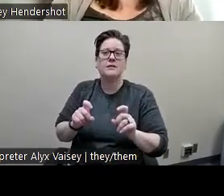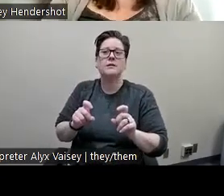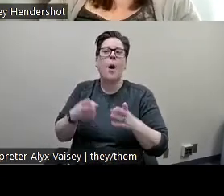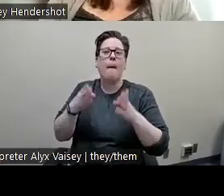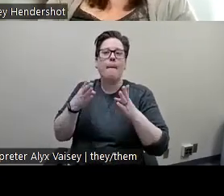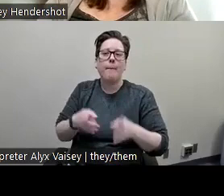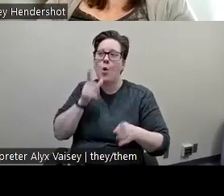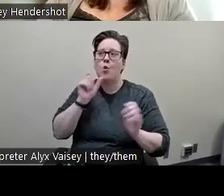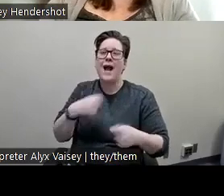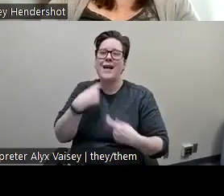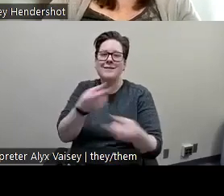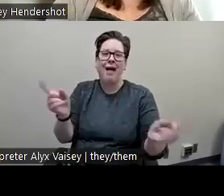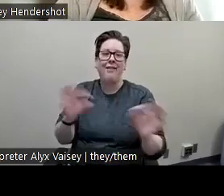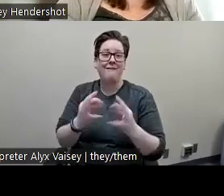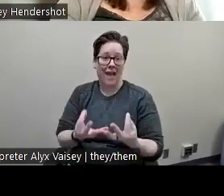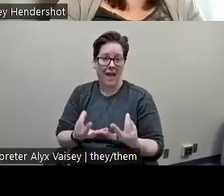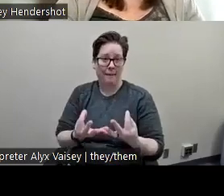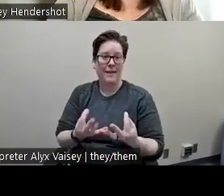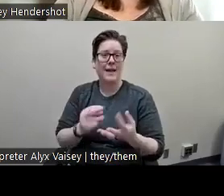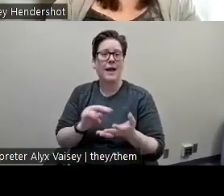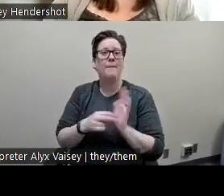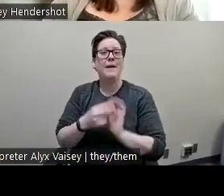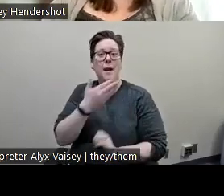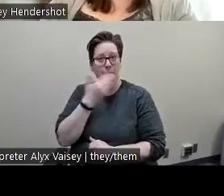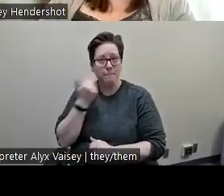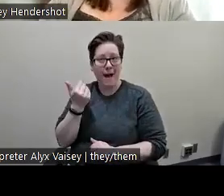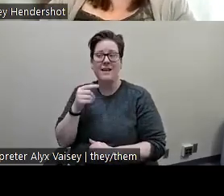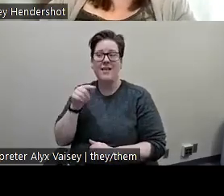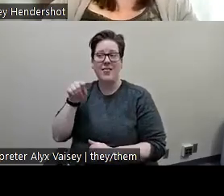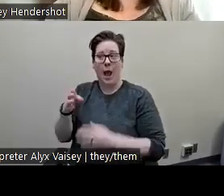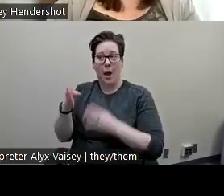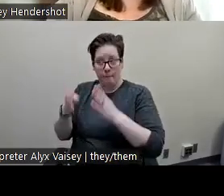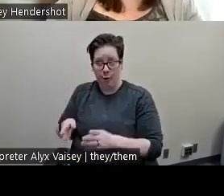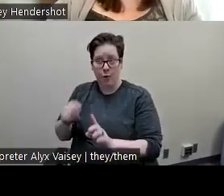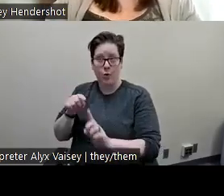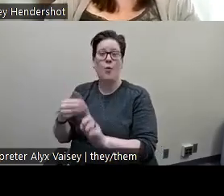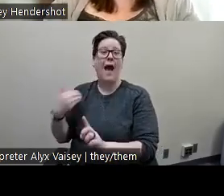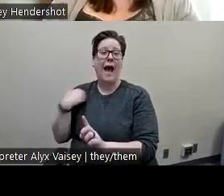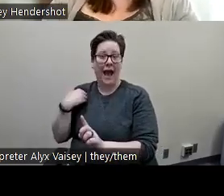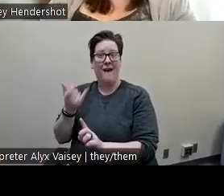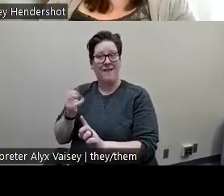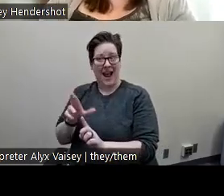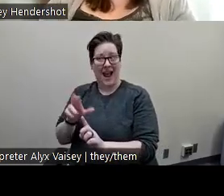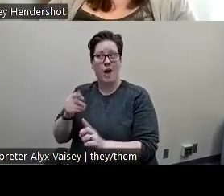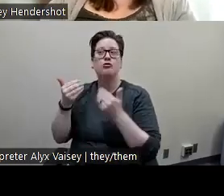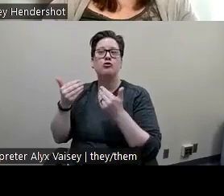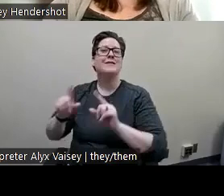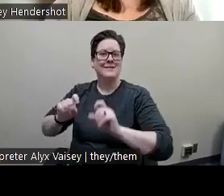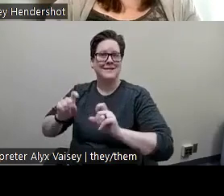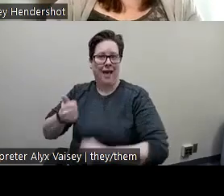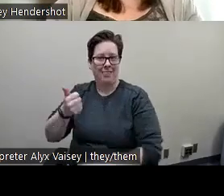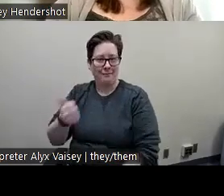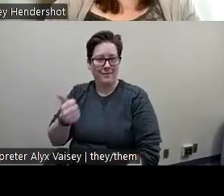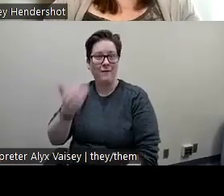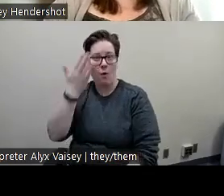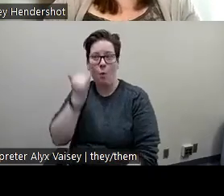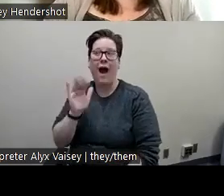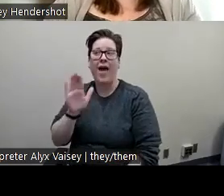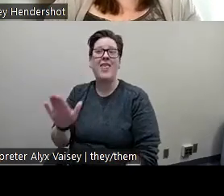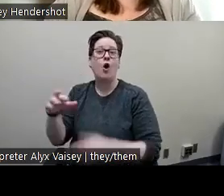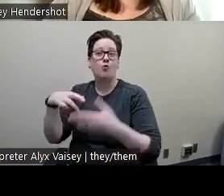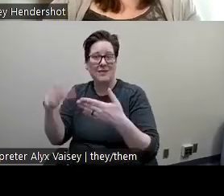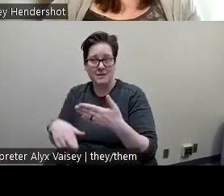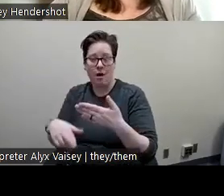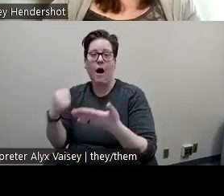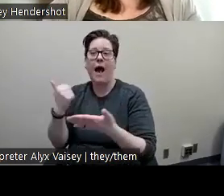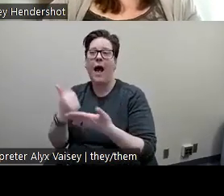it's always best to have the affected individual, the person that has cancer, have genetic testing, because their results inform the family about their